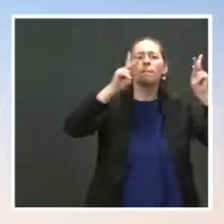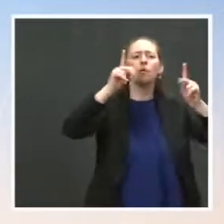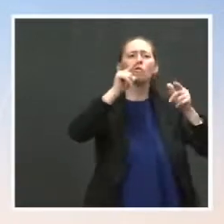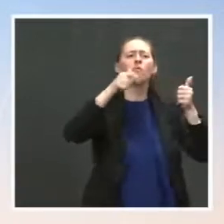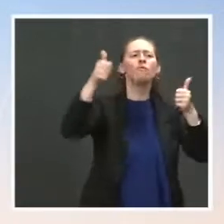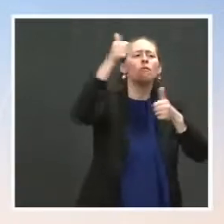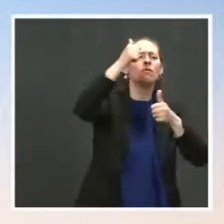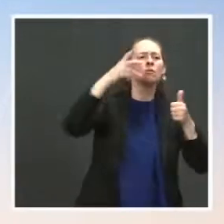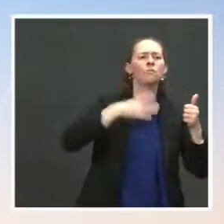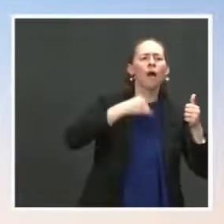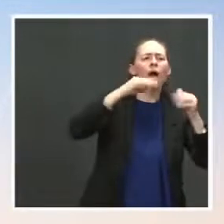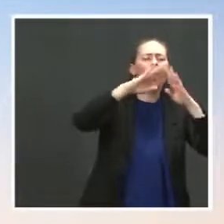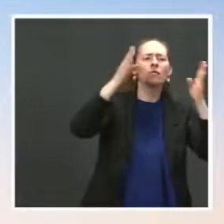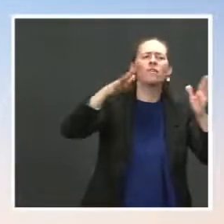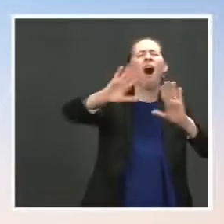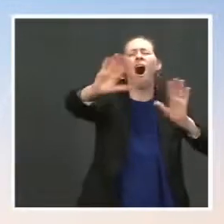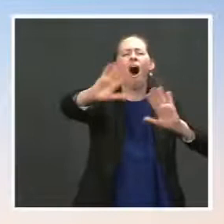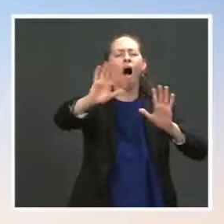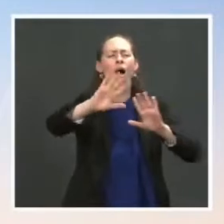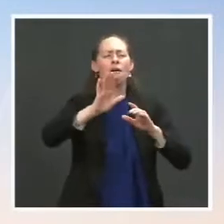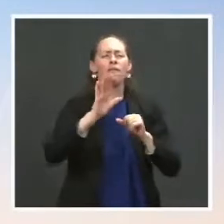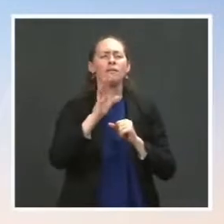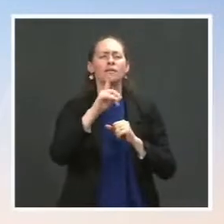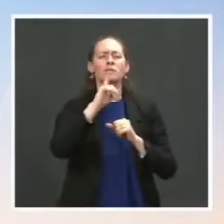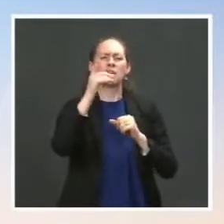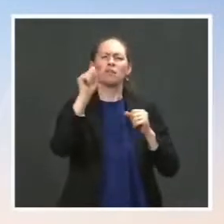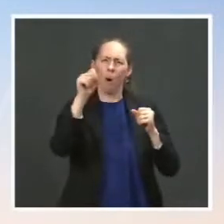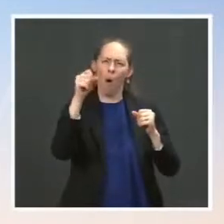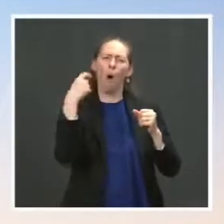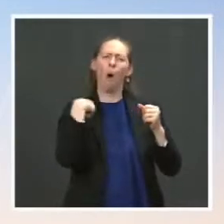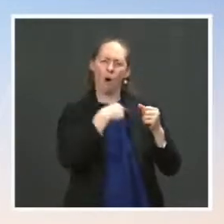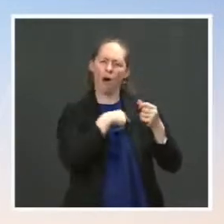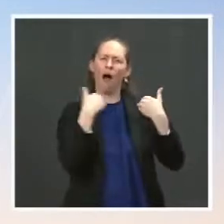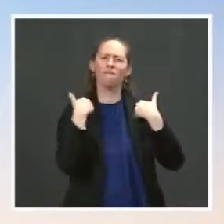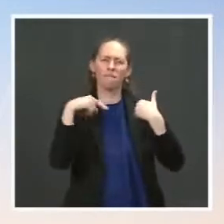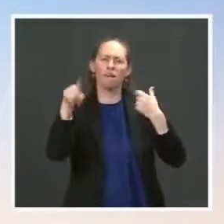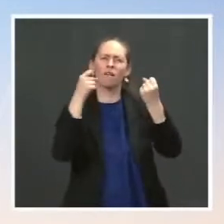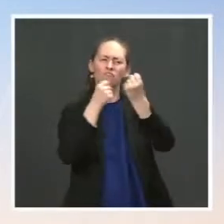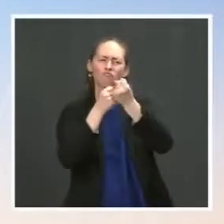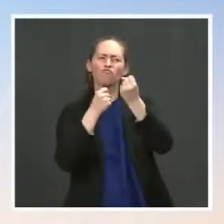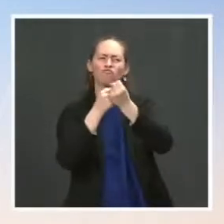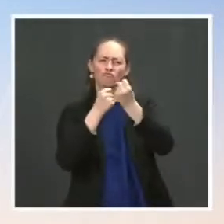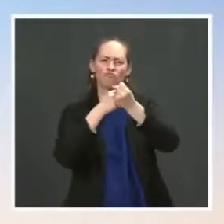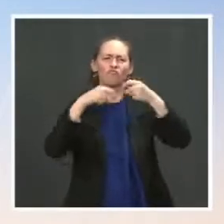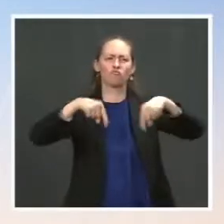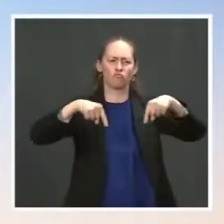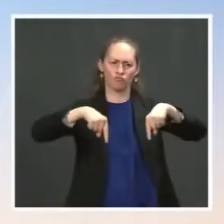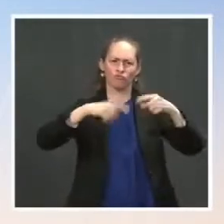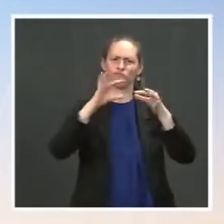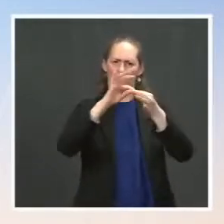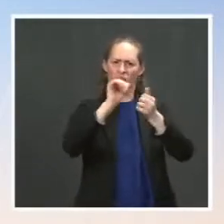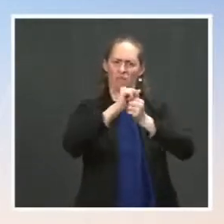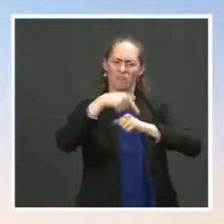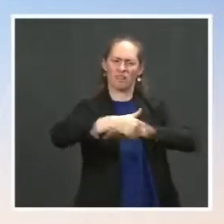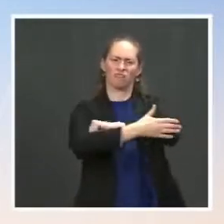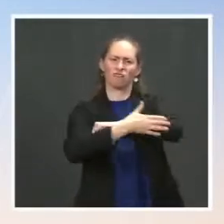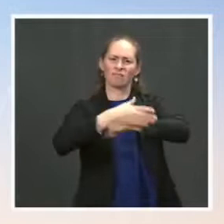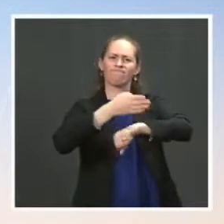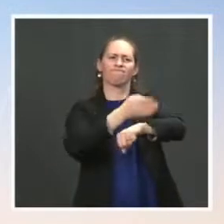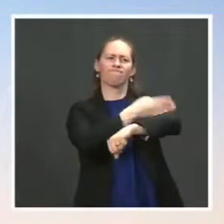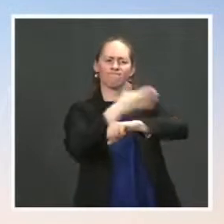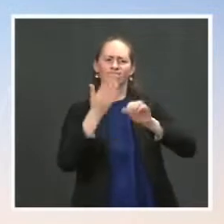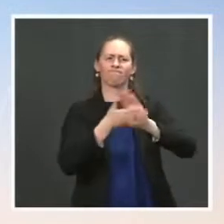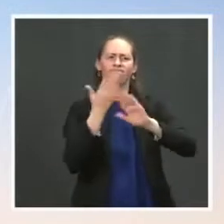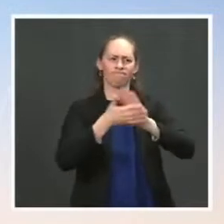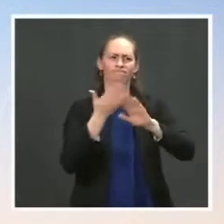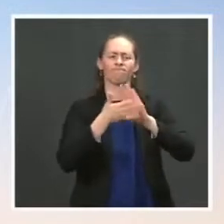officials. There's been pretty consistent support for infrastructure, and I think it's an important point. We feel like it's an important point because when we talk about